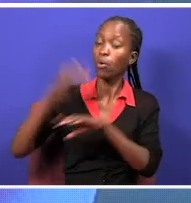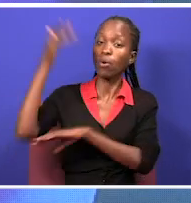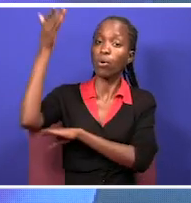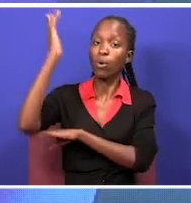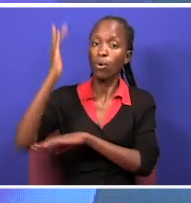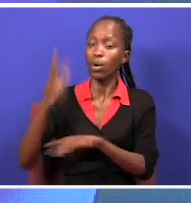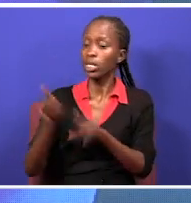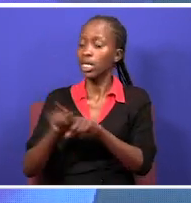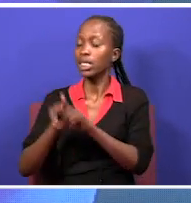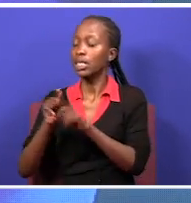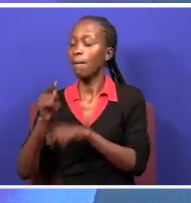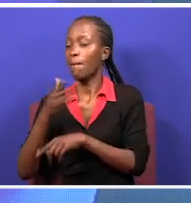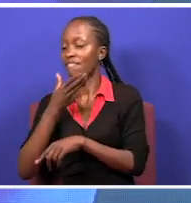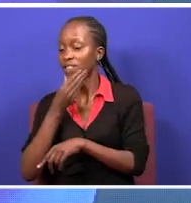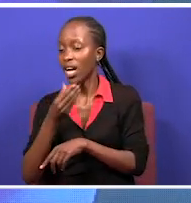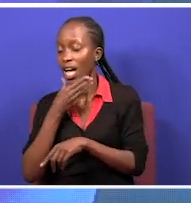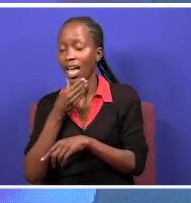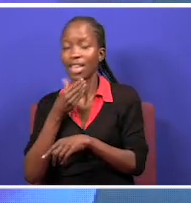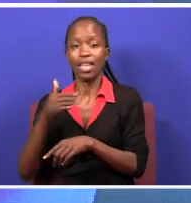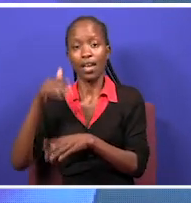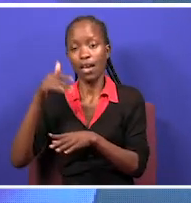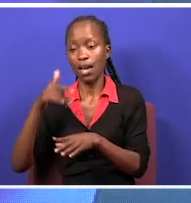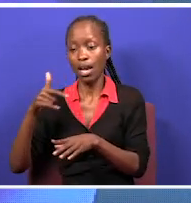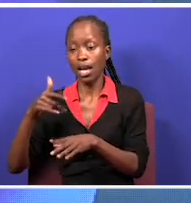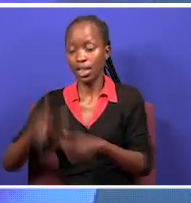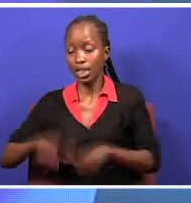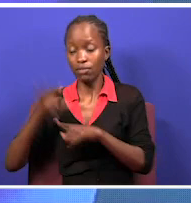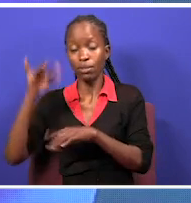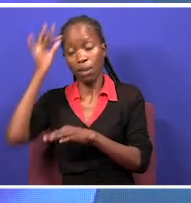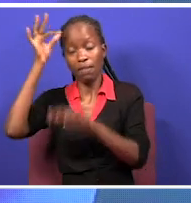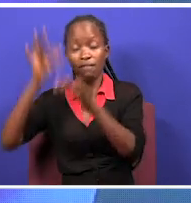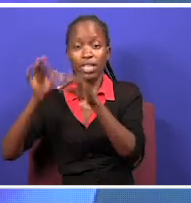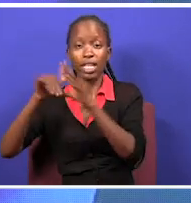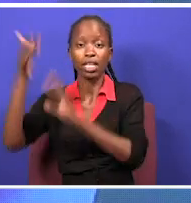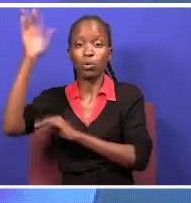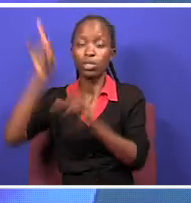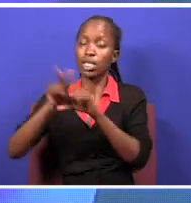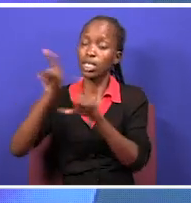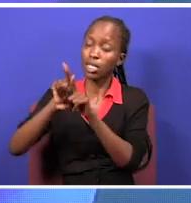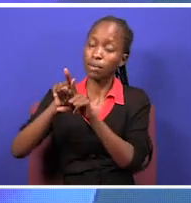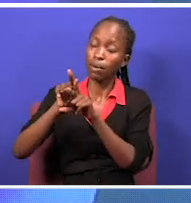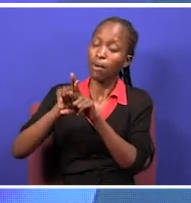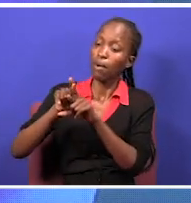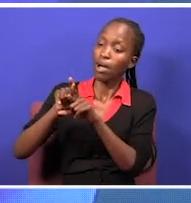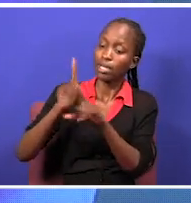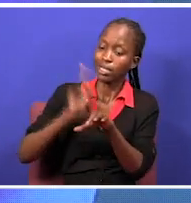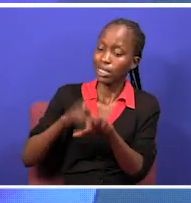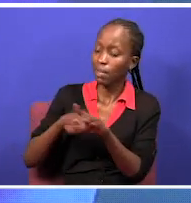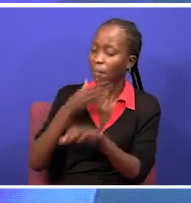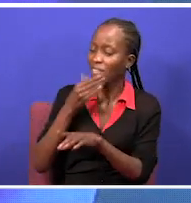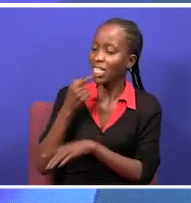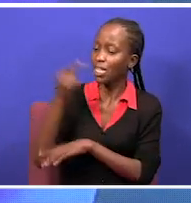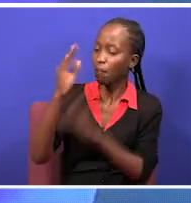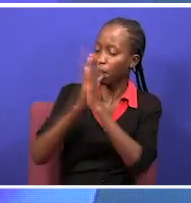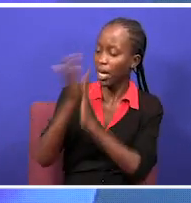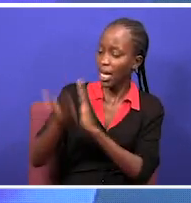Dad also walks by faith in God. He asks for prayer requests on things